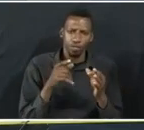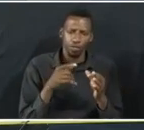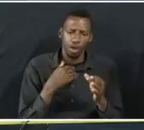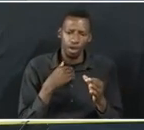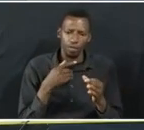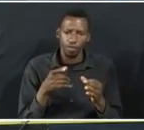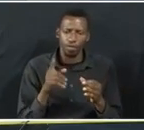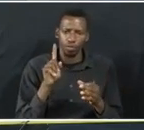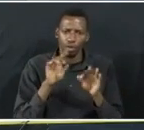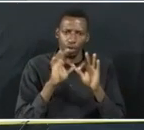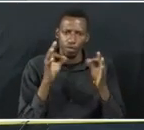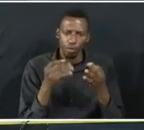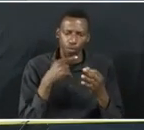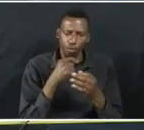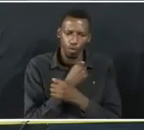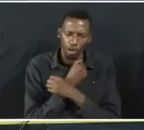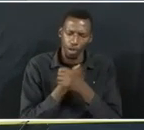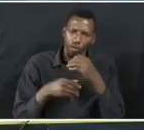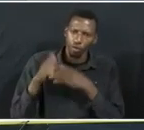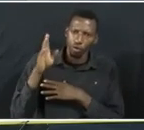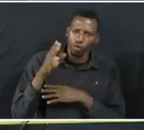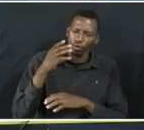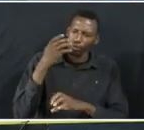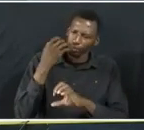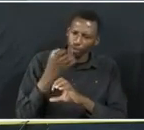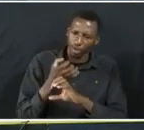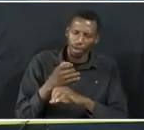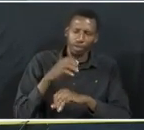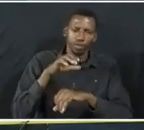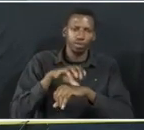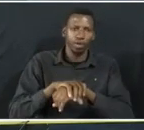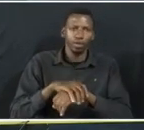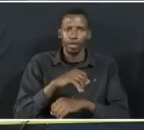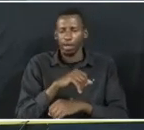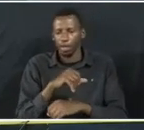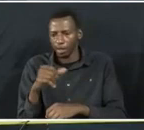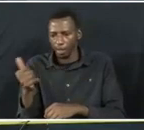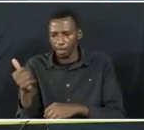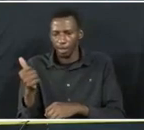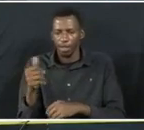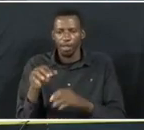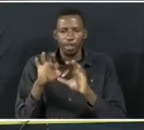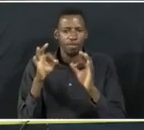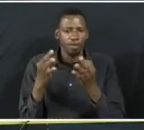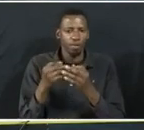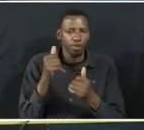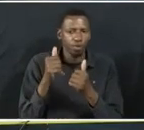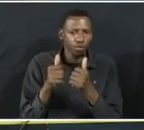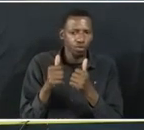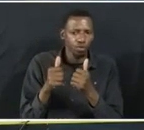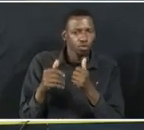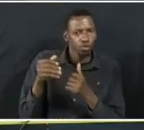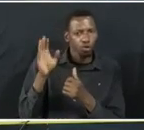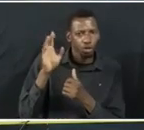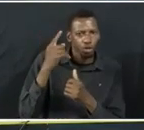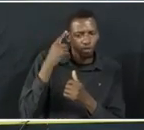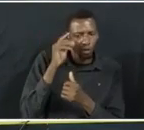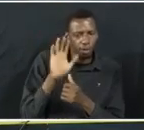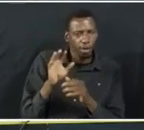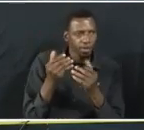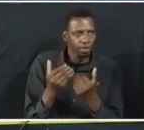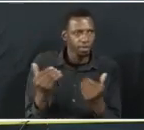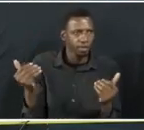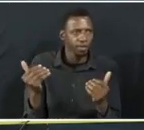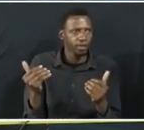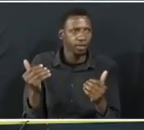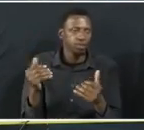that is godly, it's hard to get another family that is godly for their children to get married. So we have a godly child